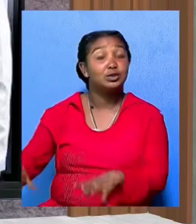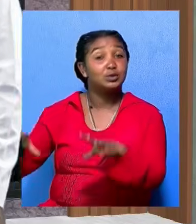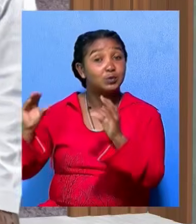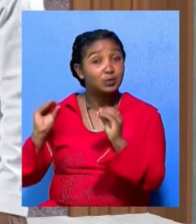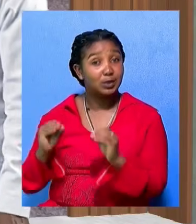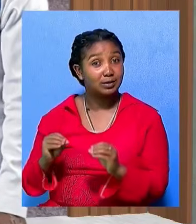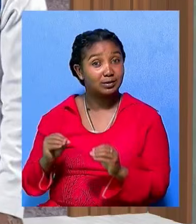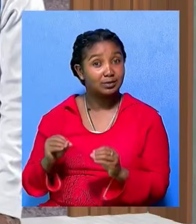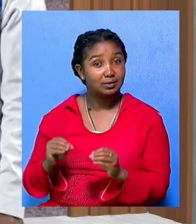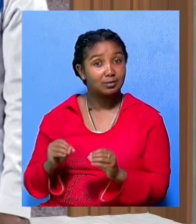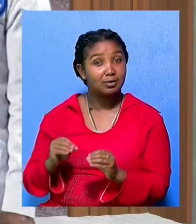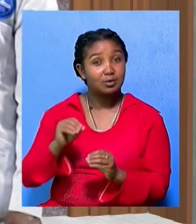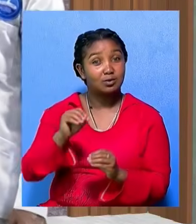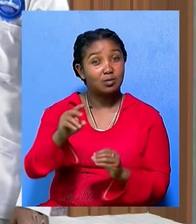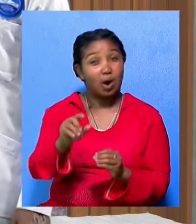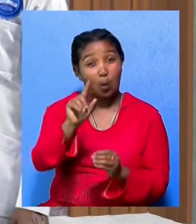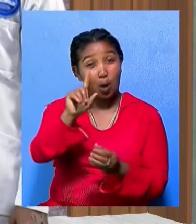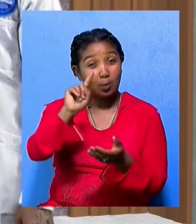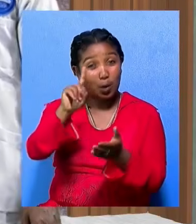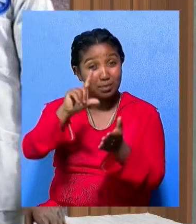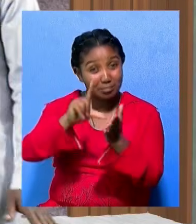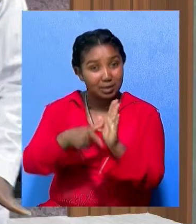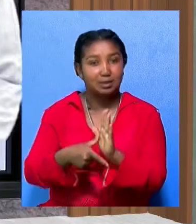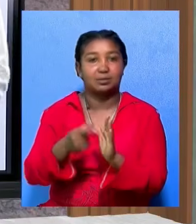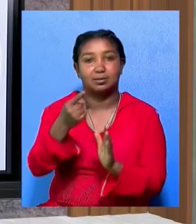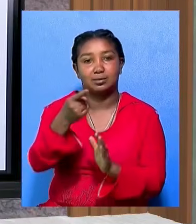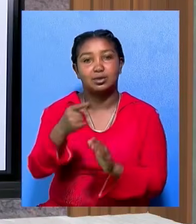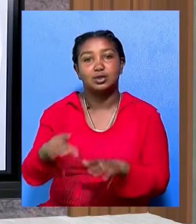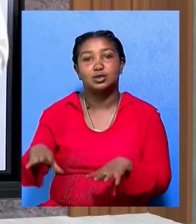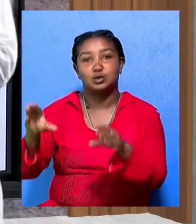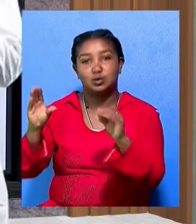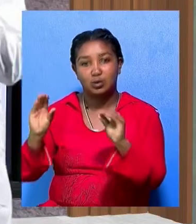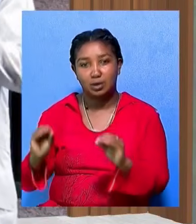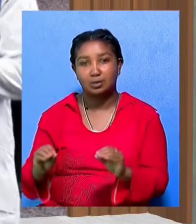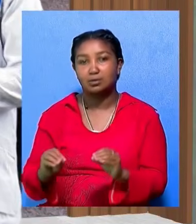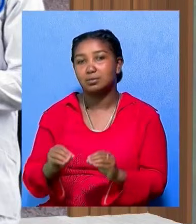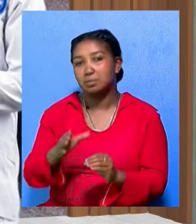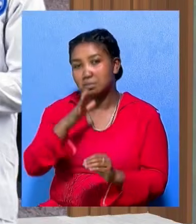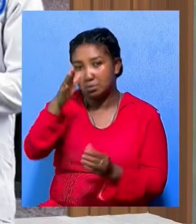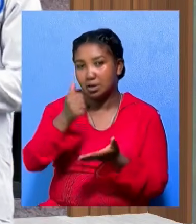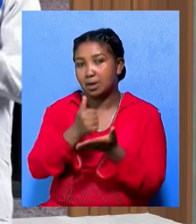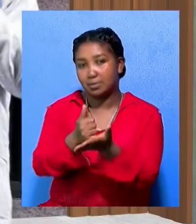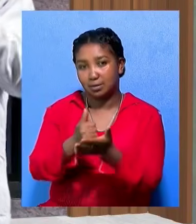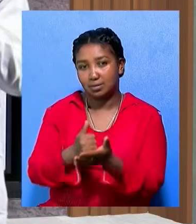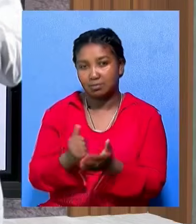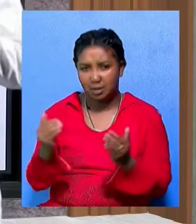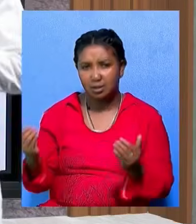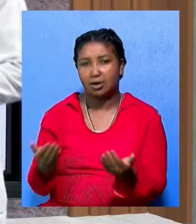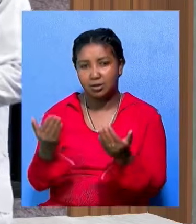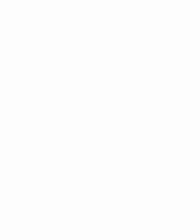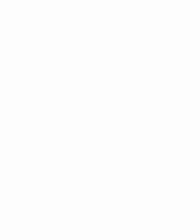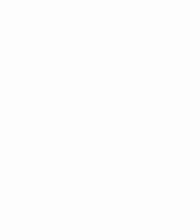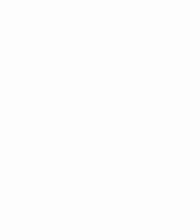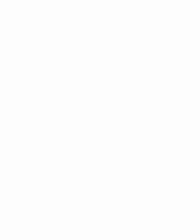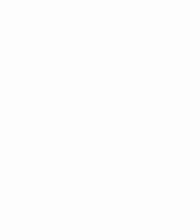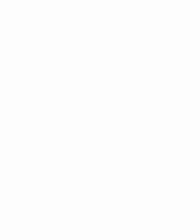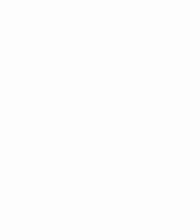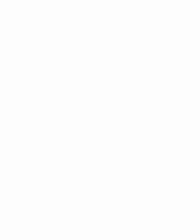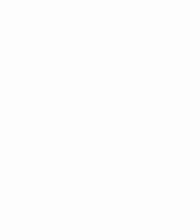Students, you have only 1 minute to do it. Students' parents, please help them, okay? Encourage their attempt.